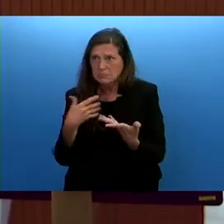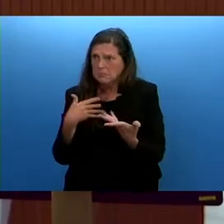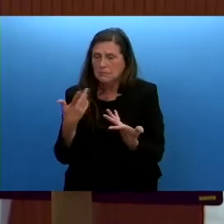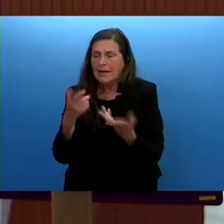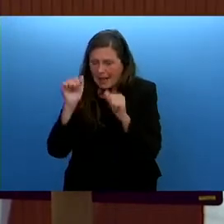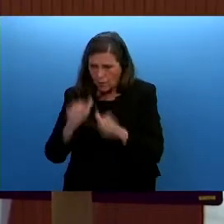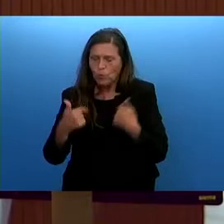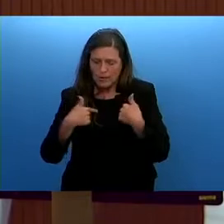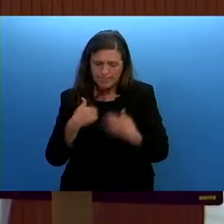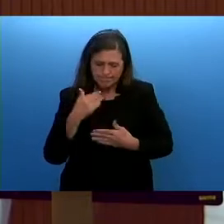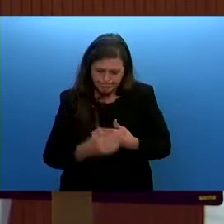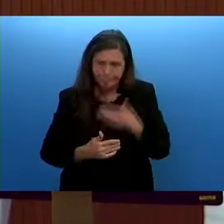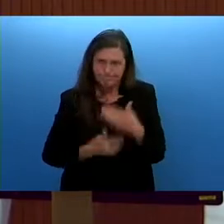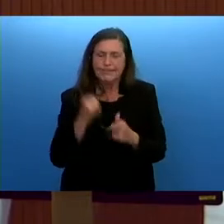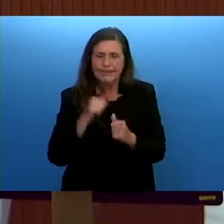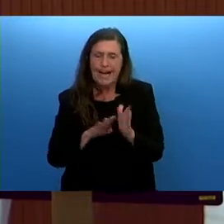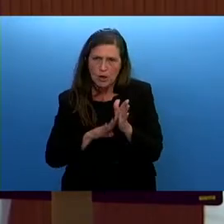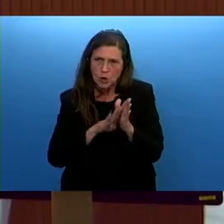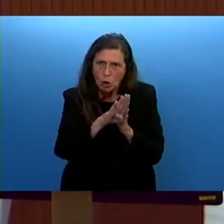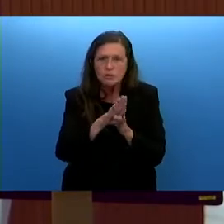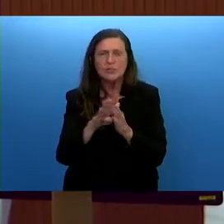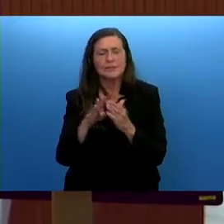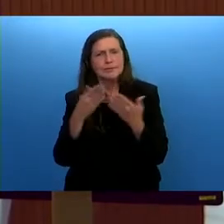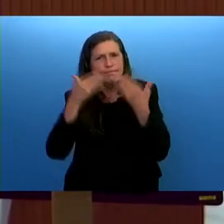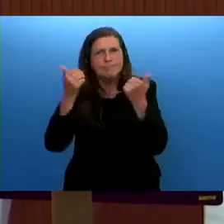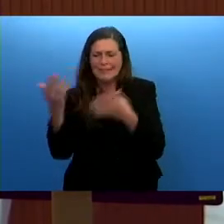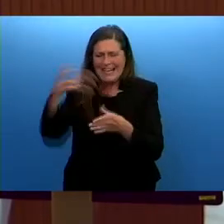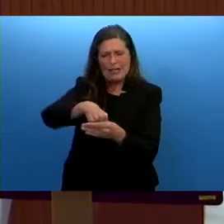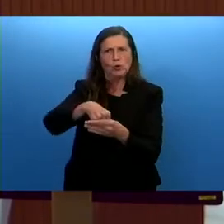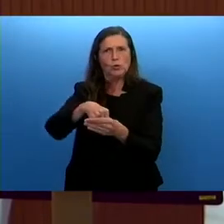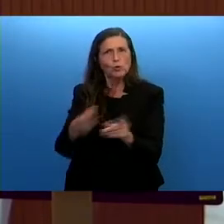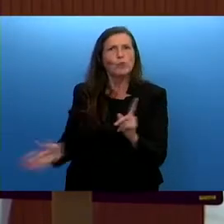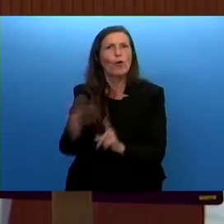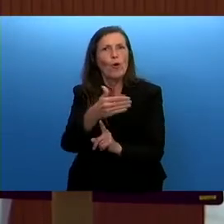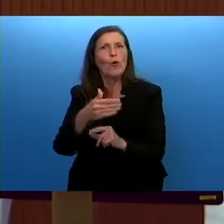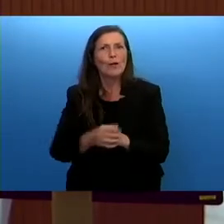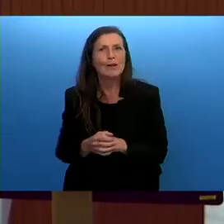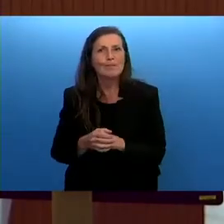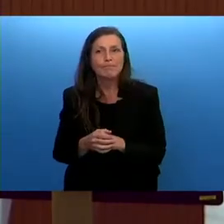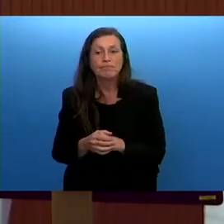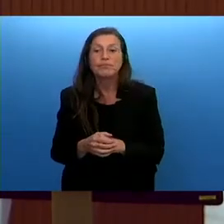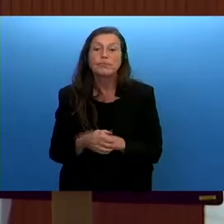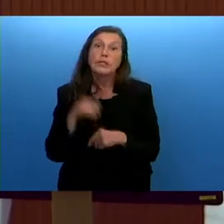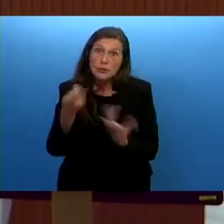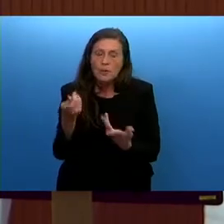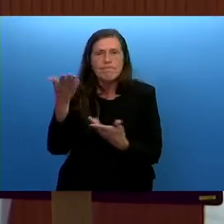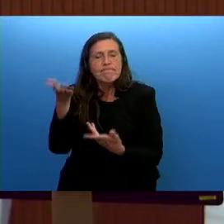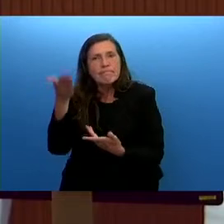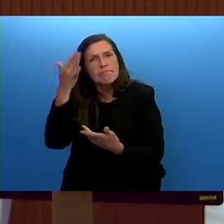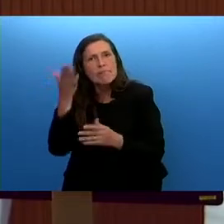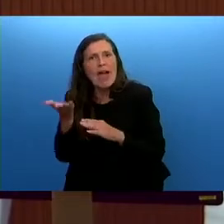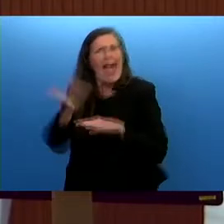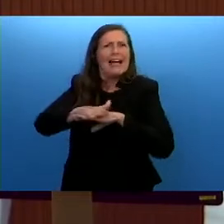increase the inclusion for all. We are very pleased to have learned about the disaster risk reduction expert group within the World